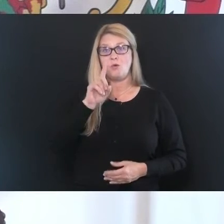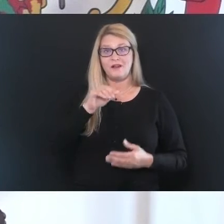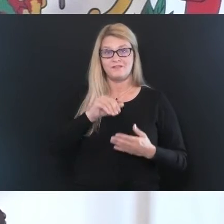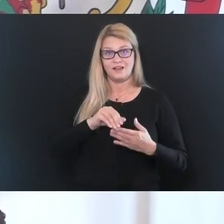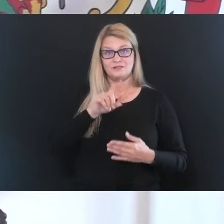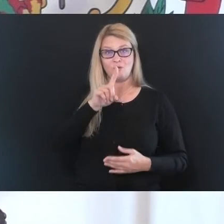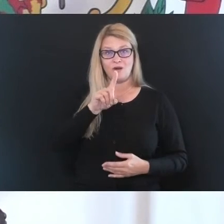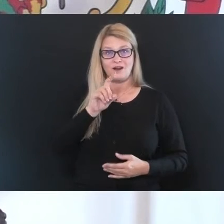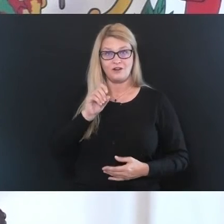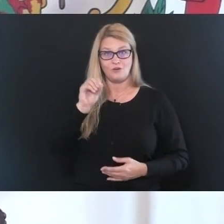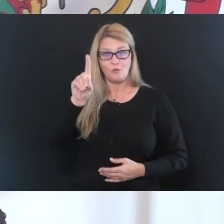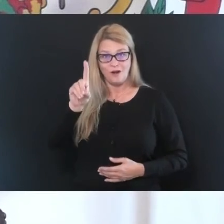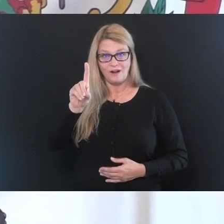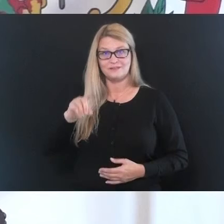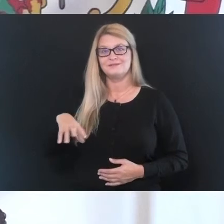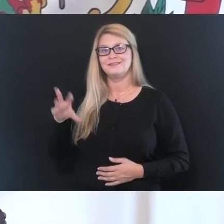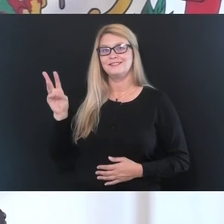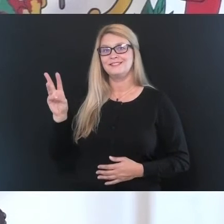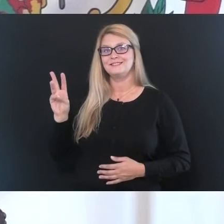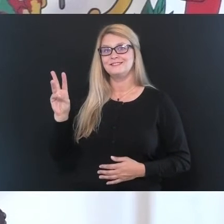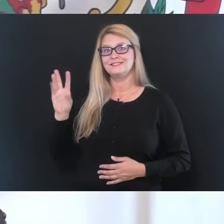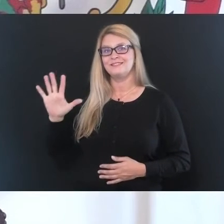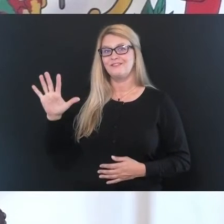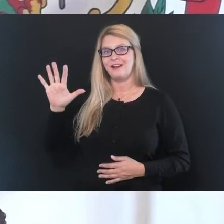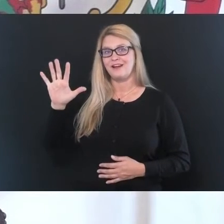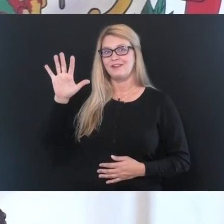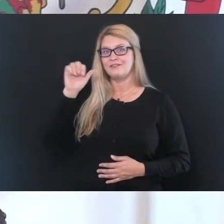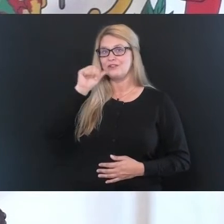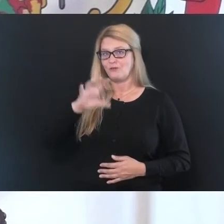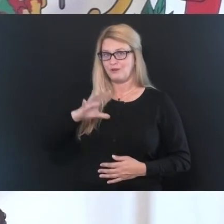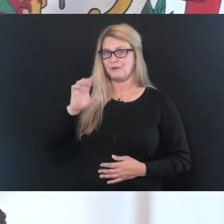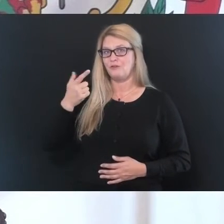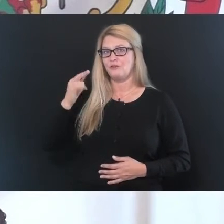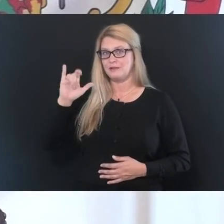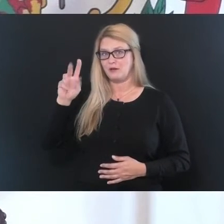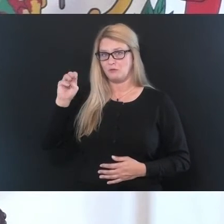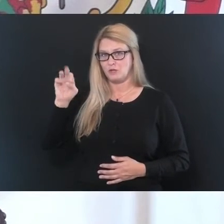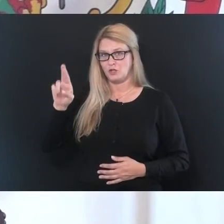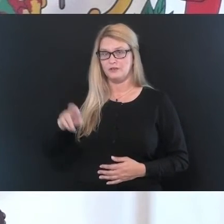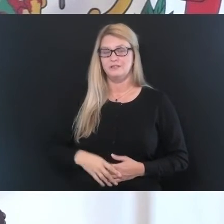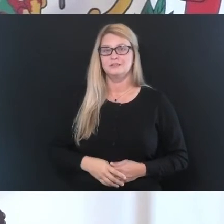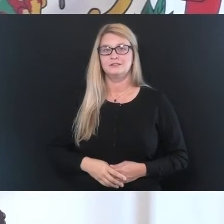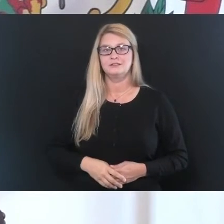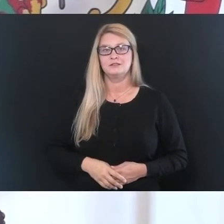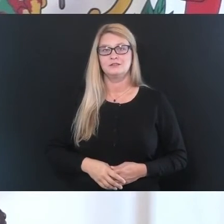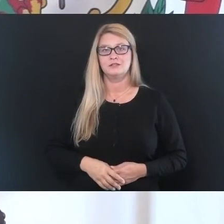1,101st death is a 65-year-old female from Gilmer County. Our